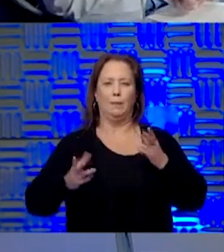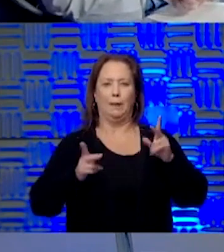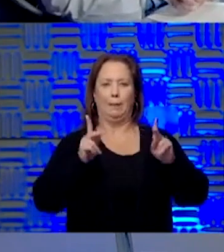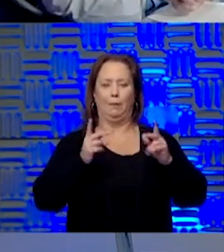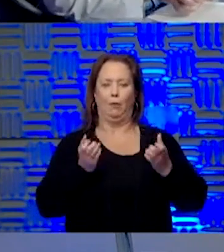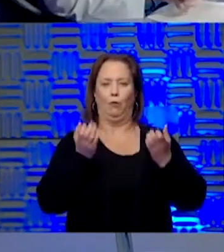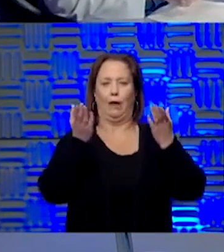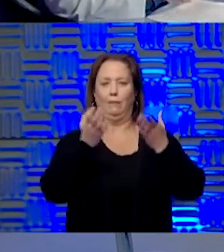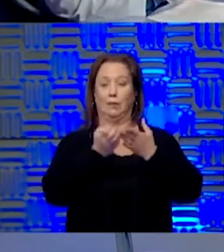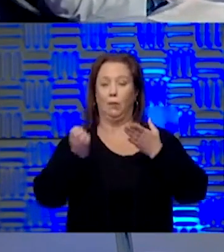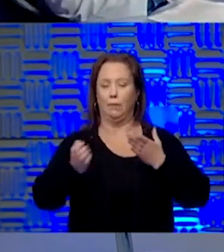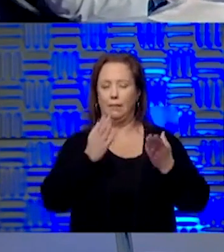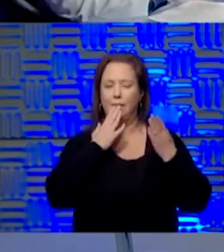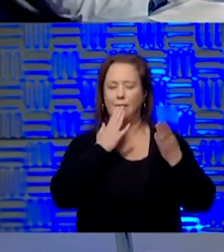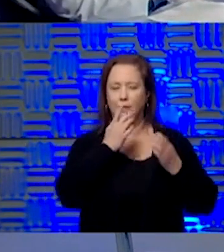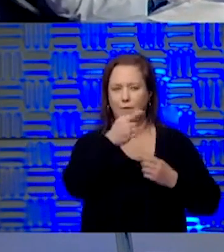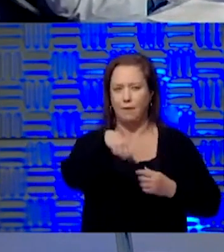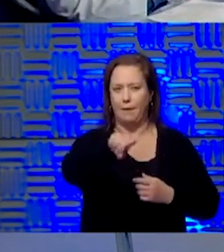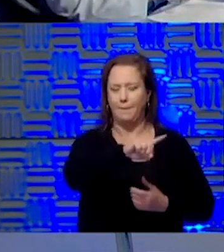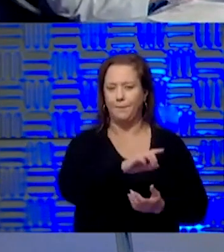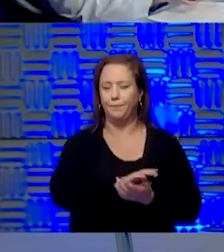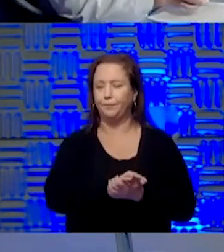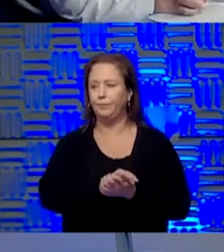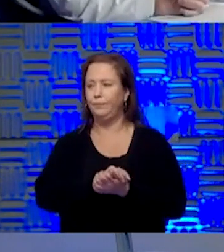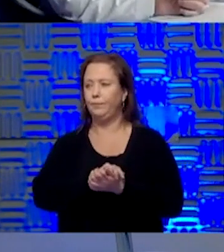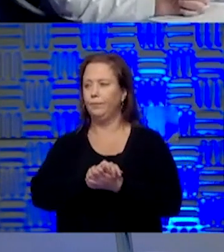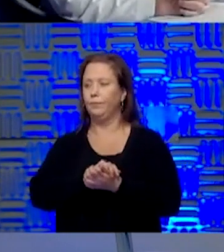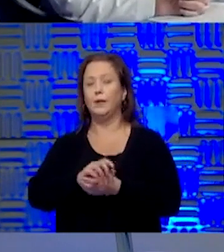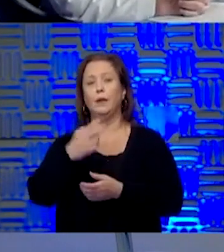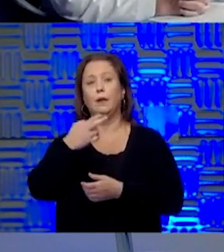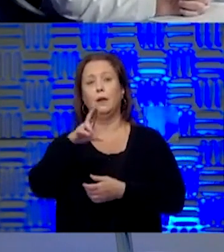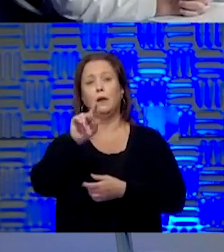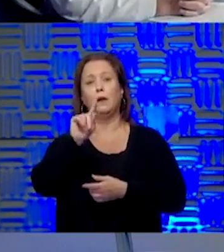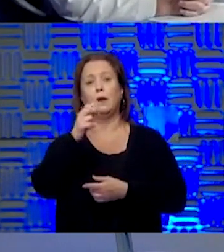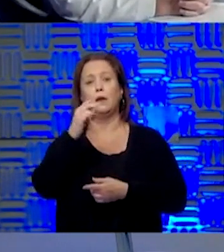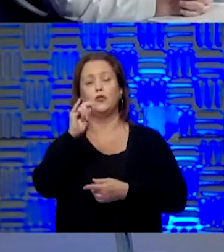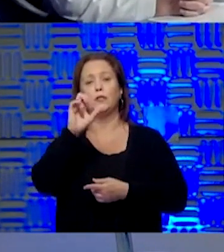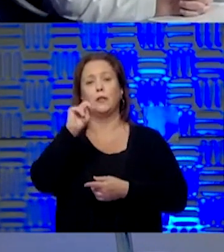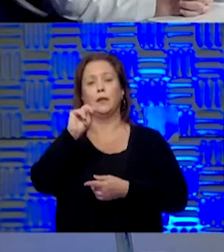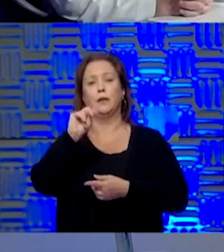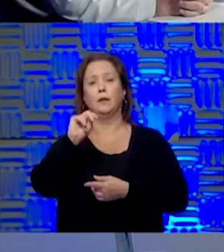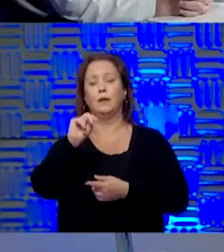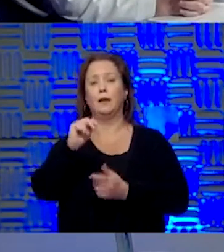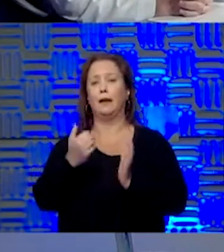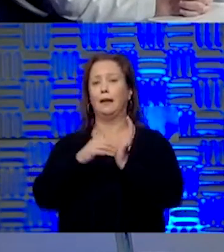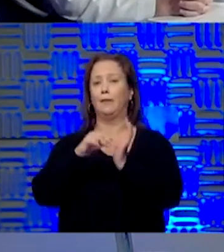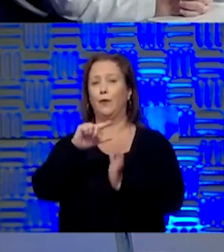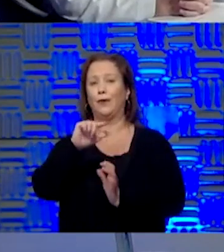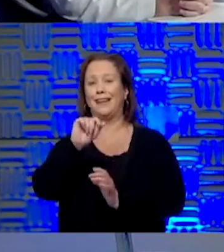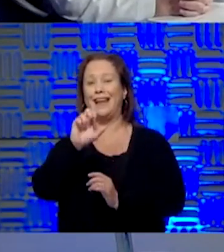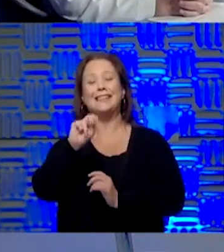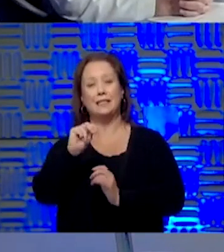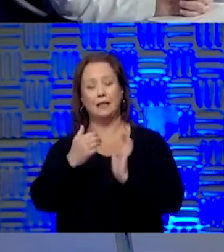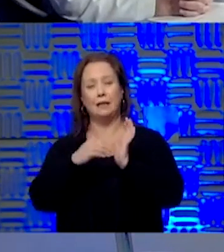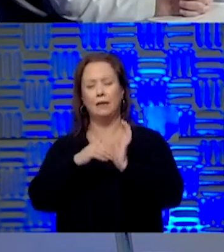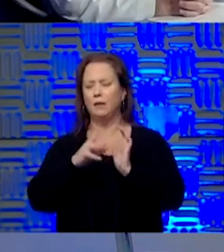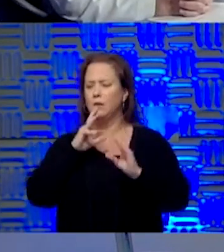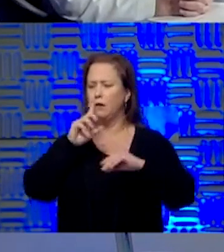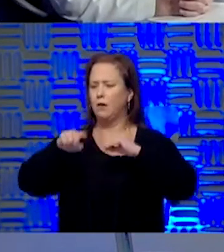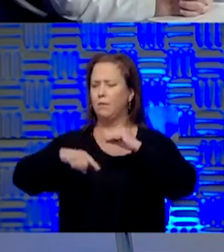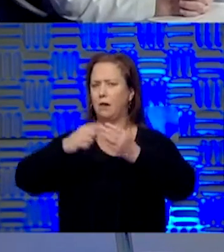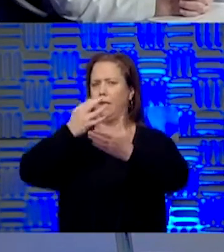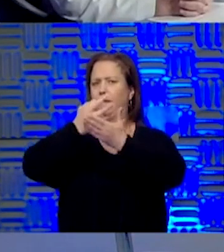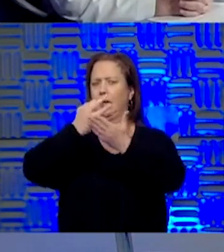question. Hey, this is Lucky Kid from Ad Astra Radio in Hutchinson, and this is probably for Doug Gaston. You talked about the kind of the